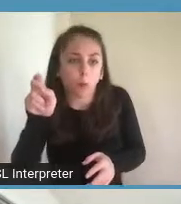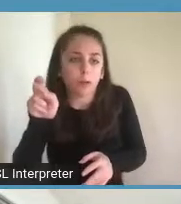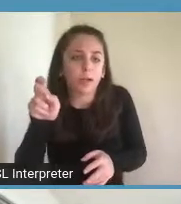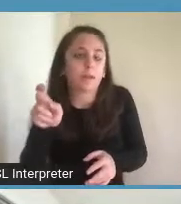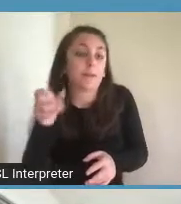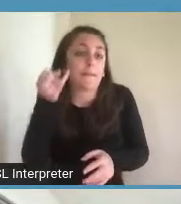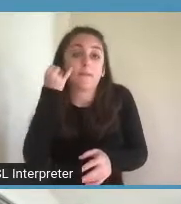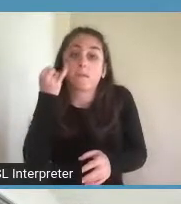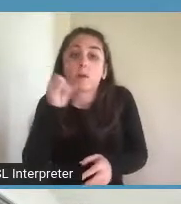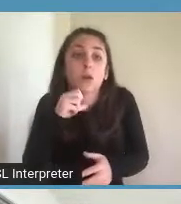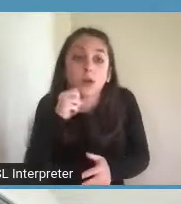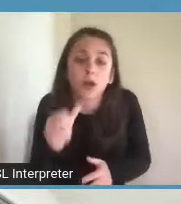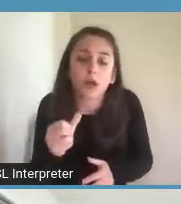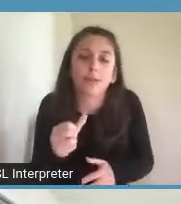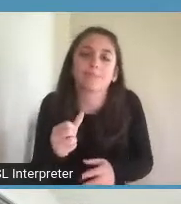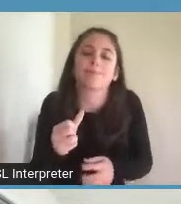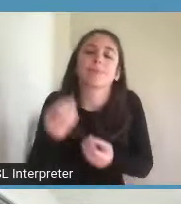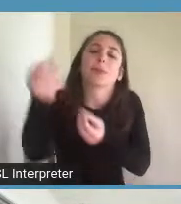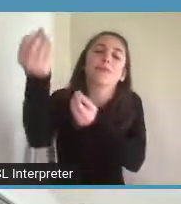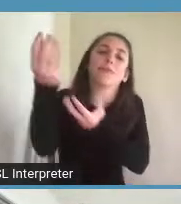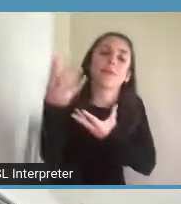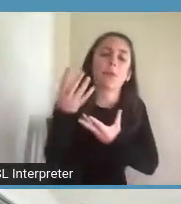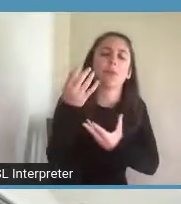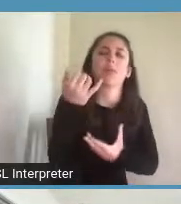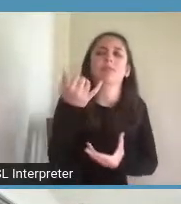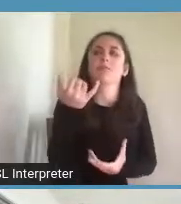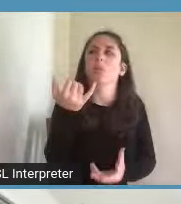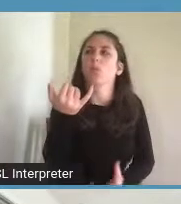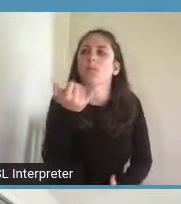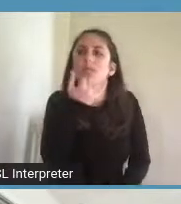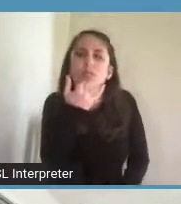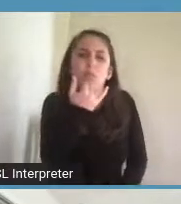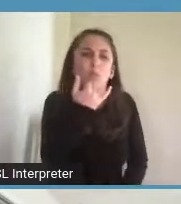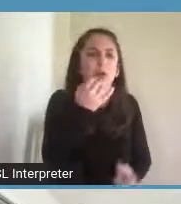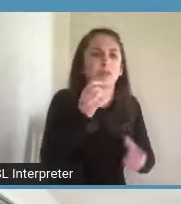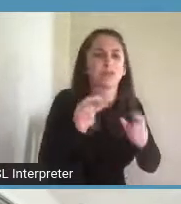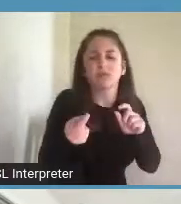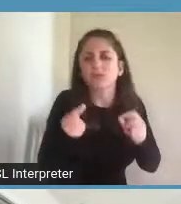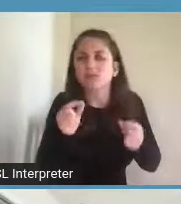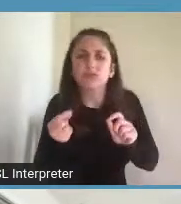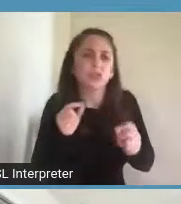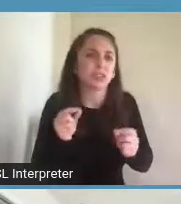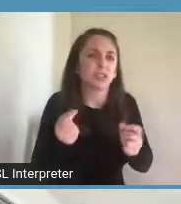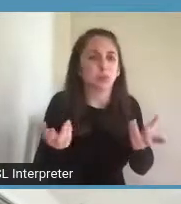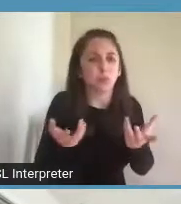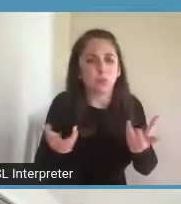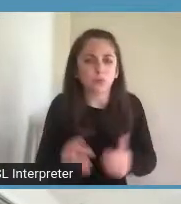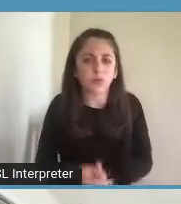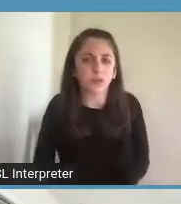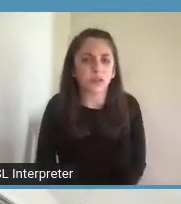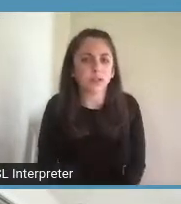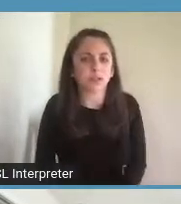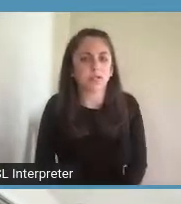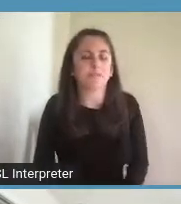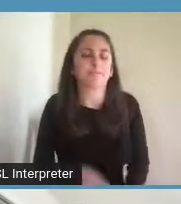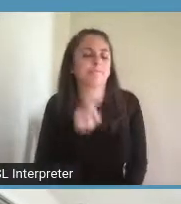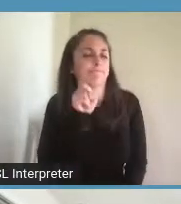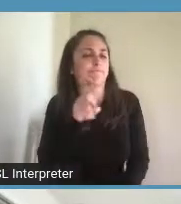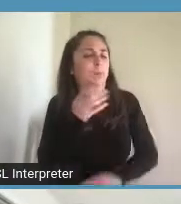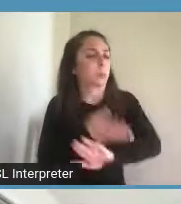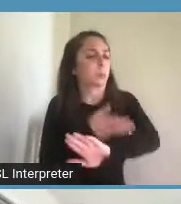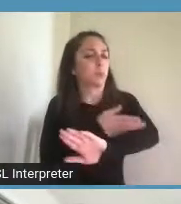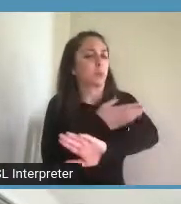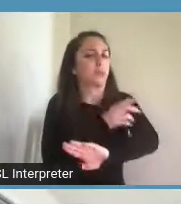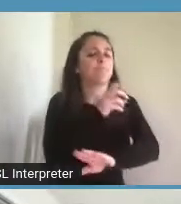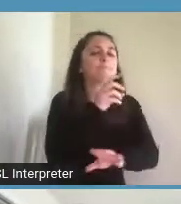of what's wrong and what to do. So I can take this information to my web developers and say, we need to work on X, Y, and Z, and then I